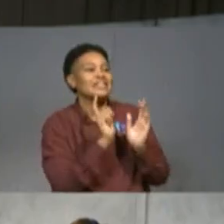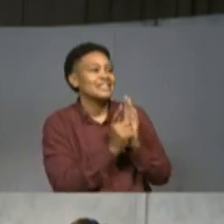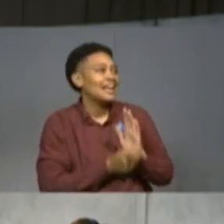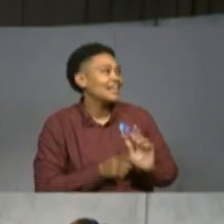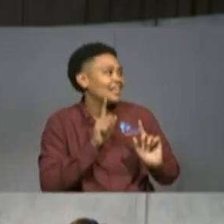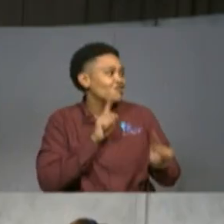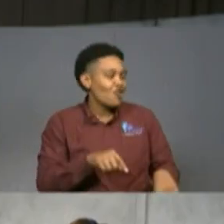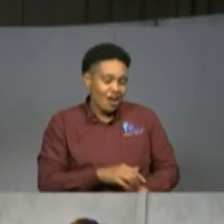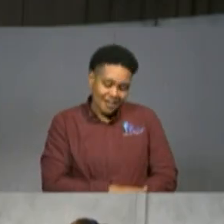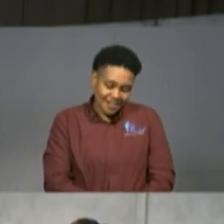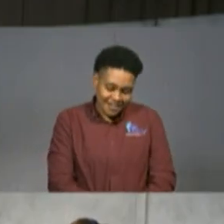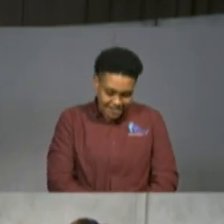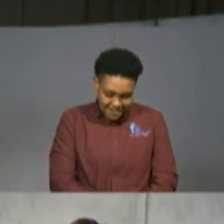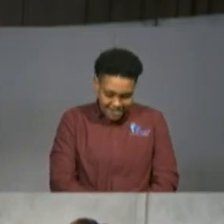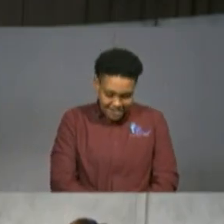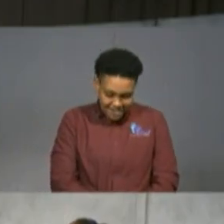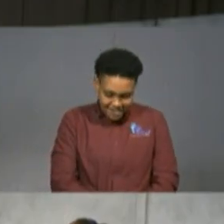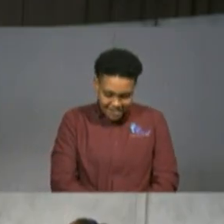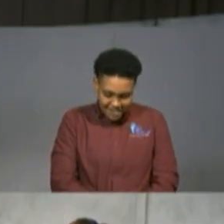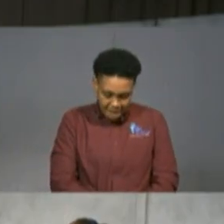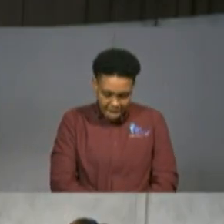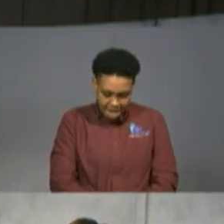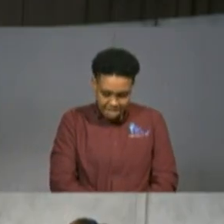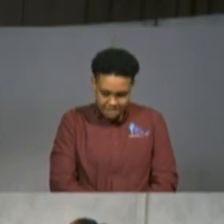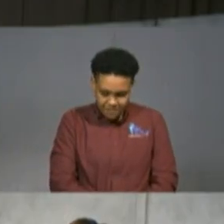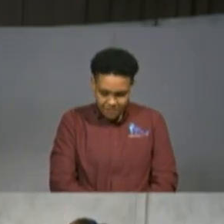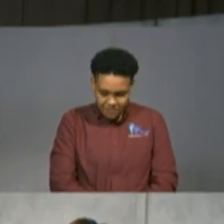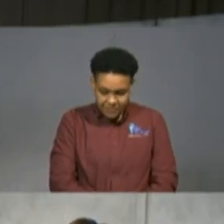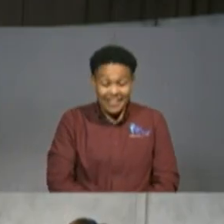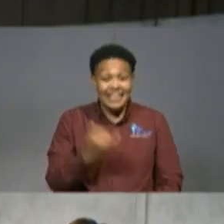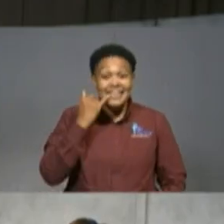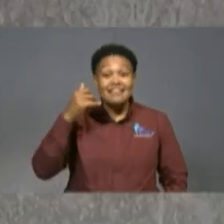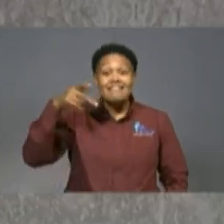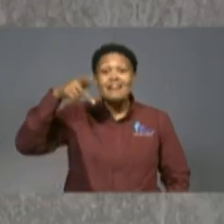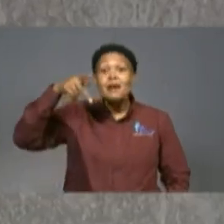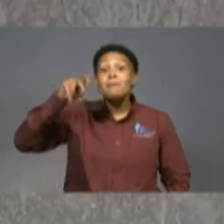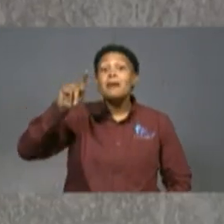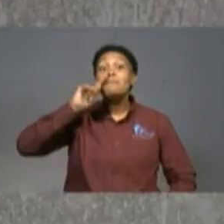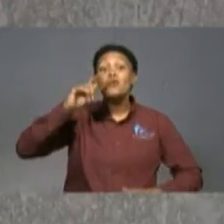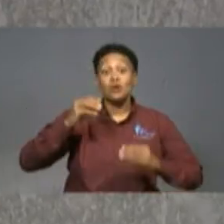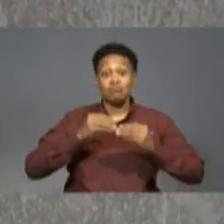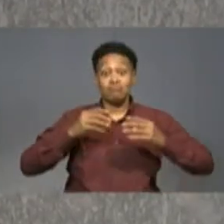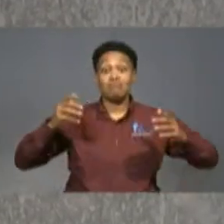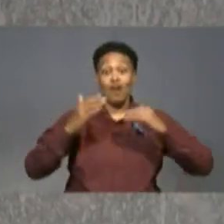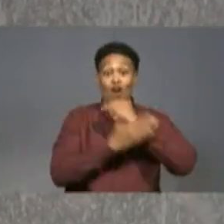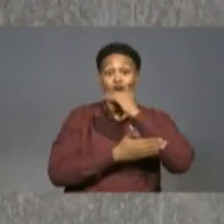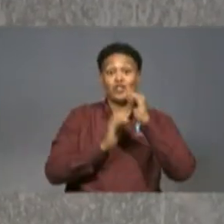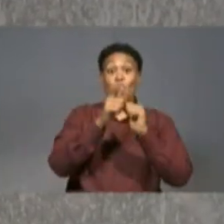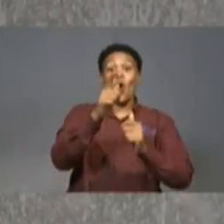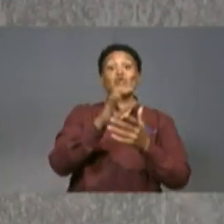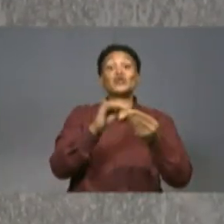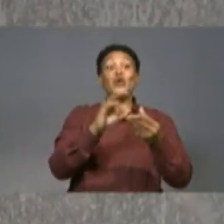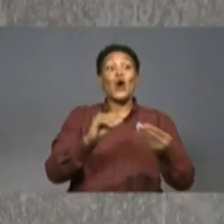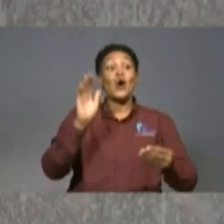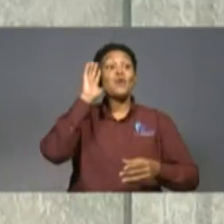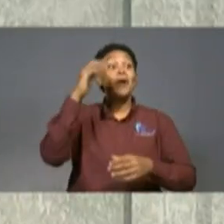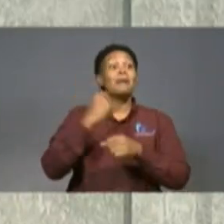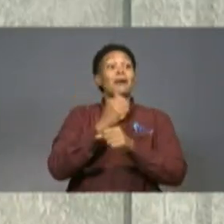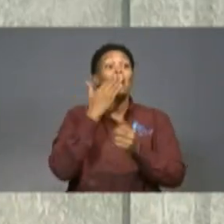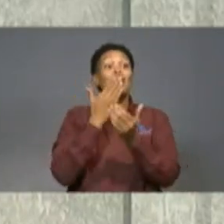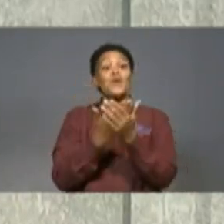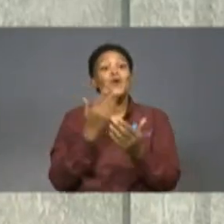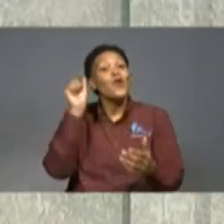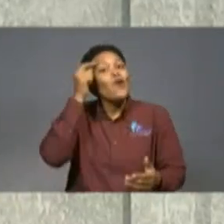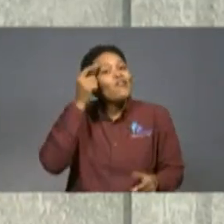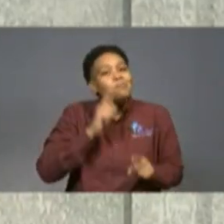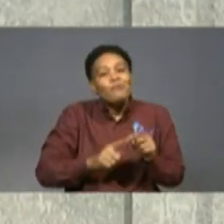if the PNP could build a country the way you build a story, you'd actually make a good government. Well, unfortunately, you